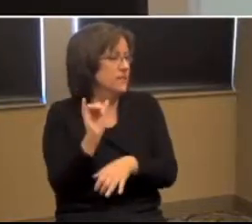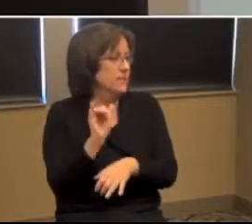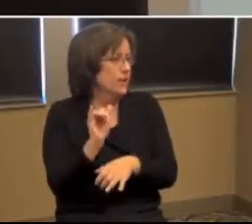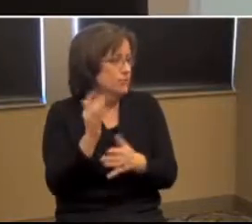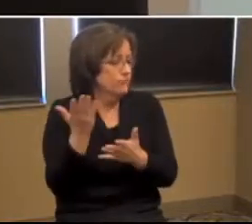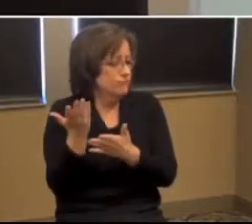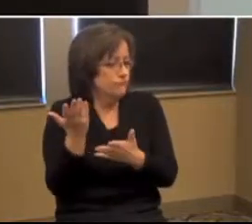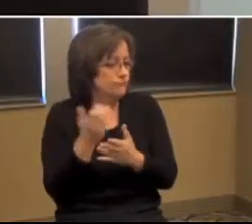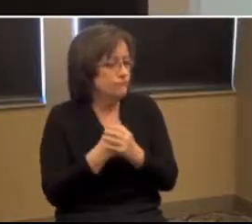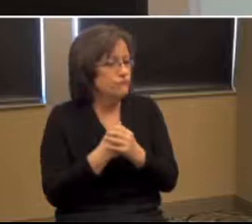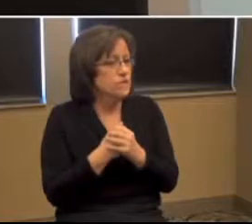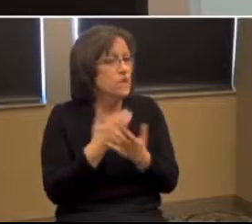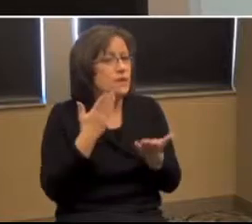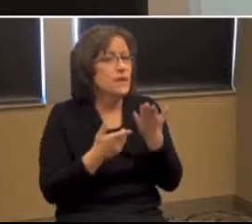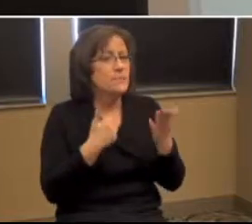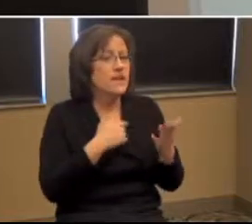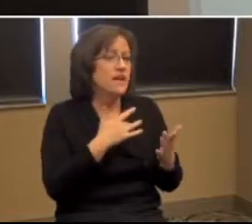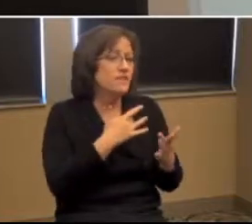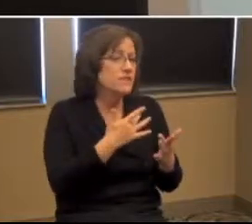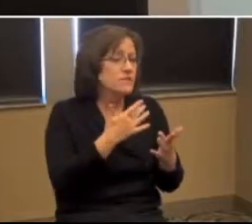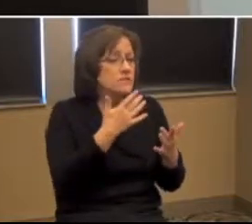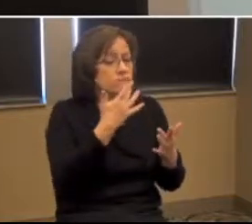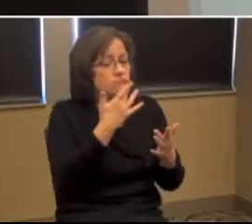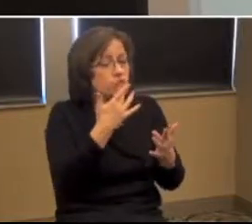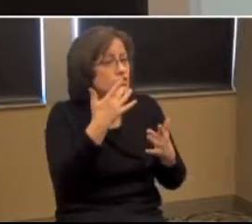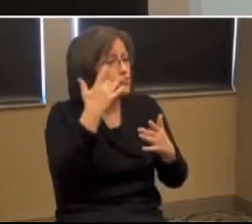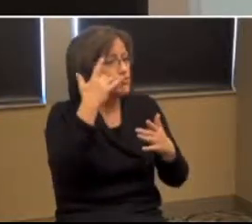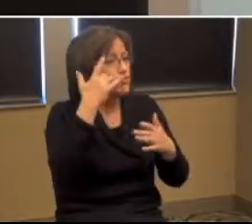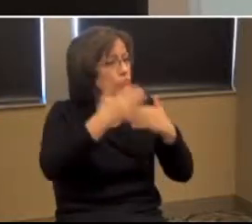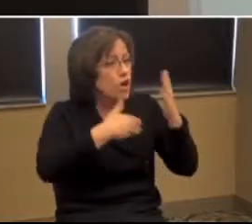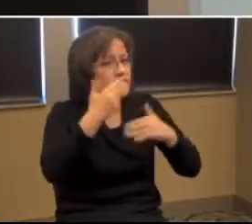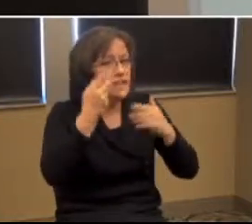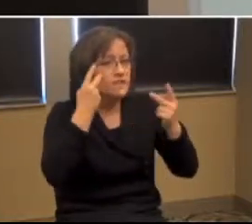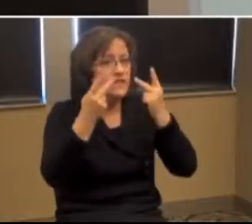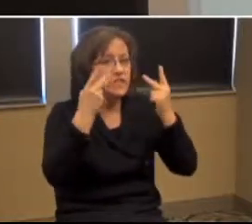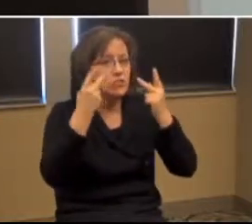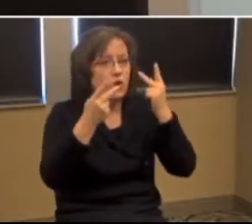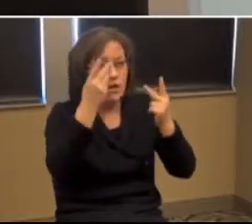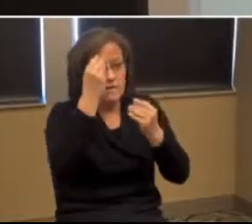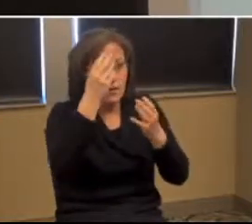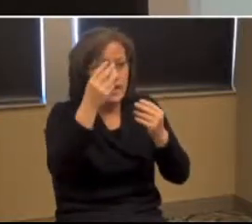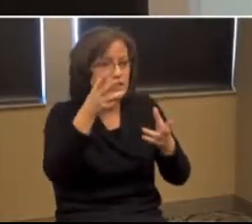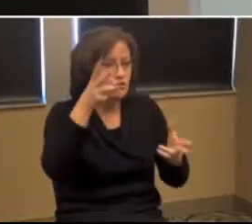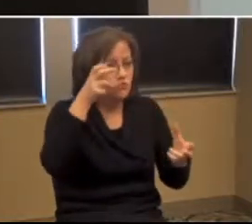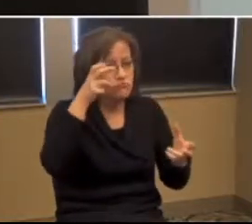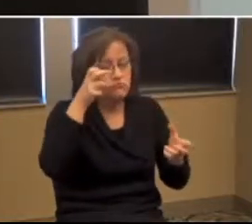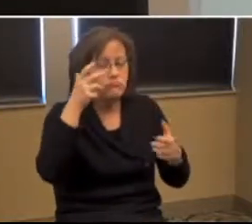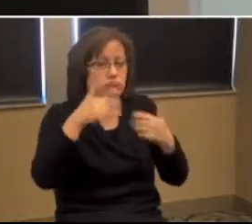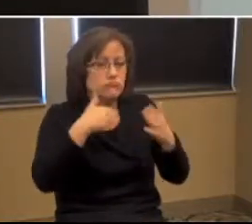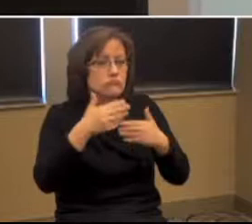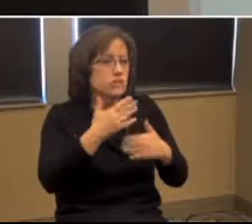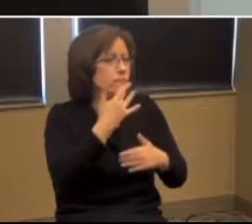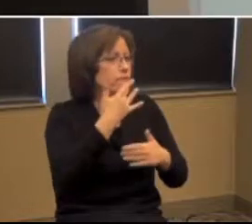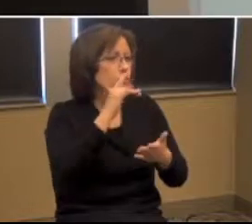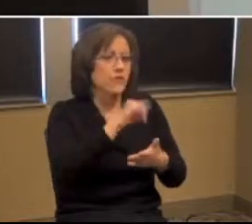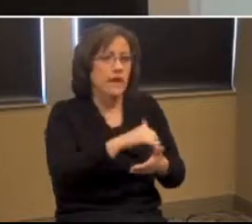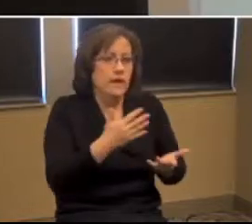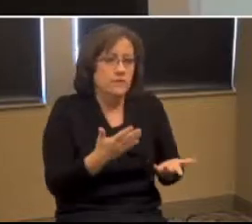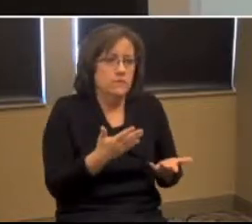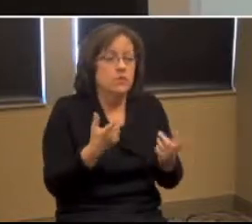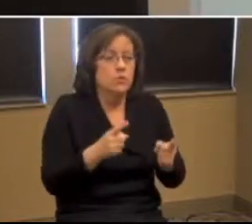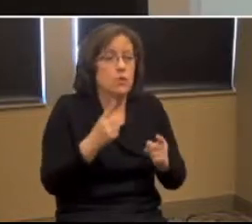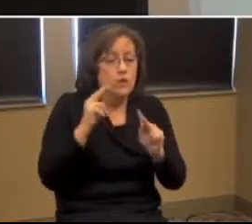a relative strength and preference for processing visual information. When we take a look at the research